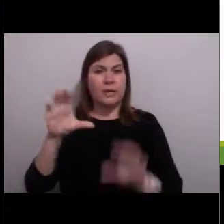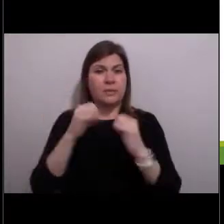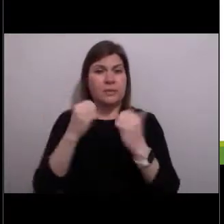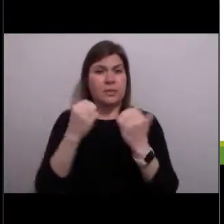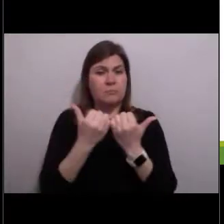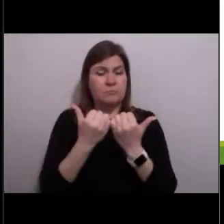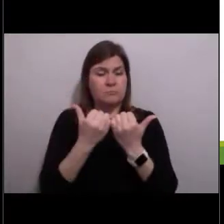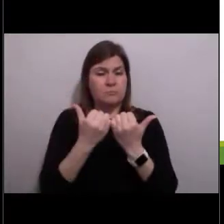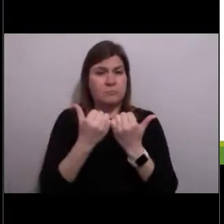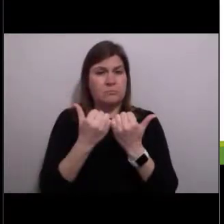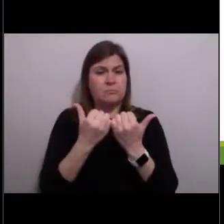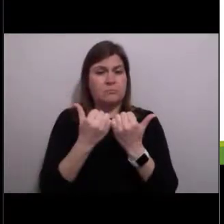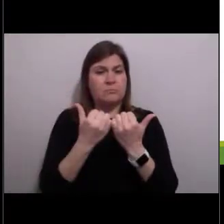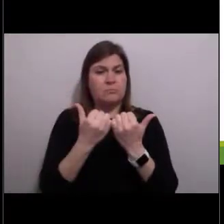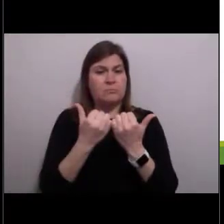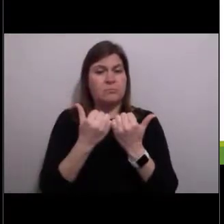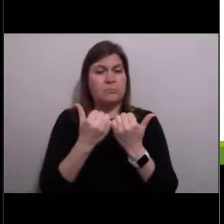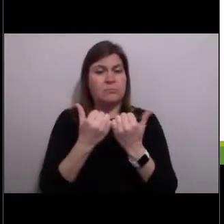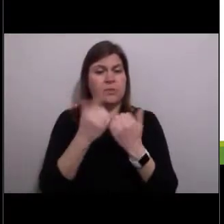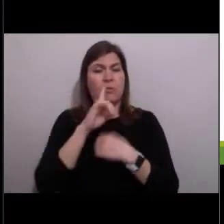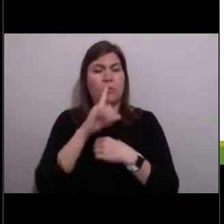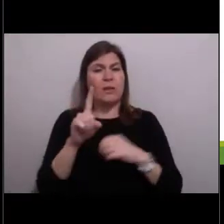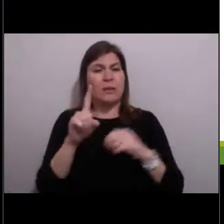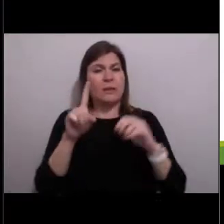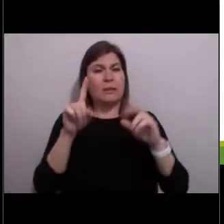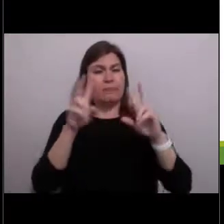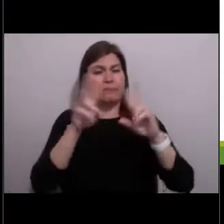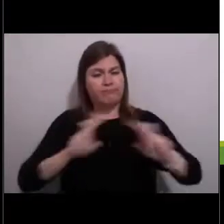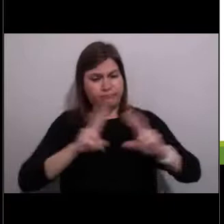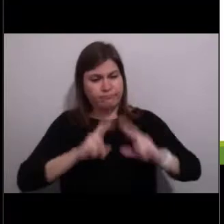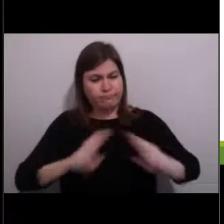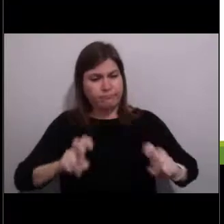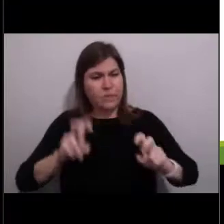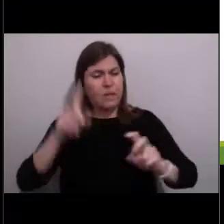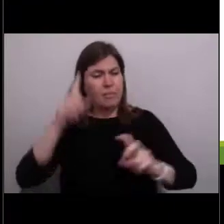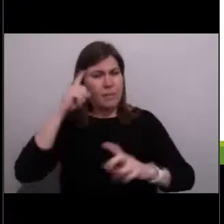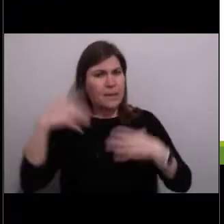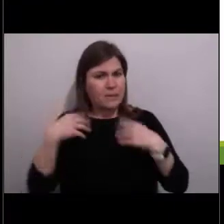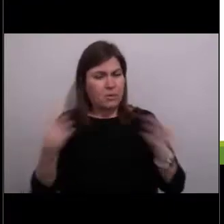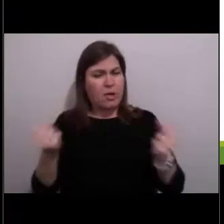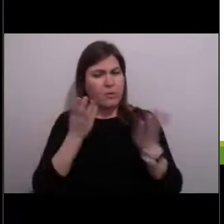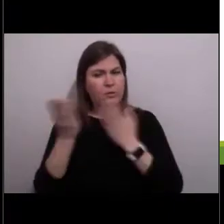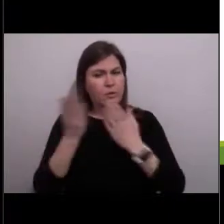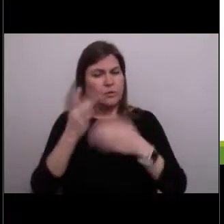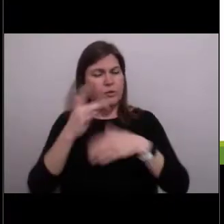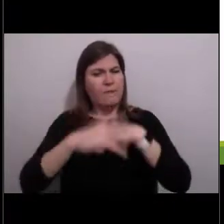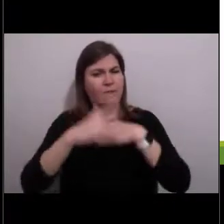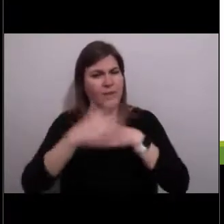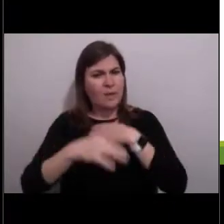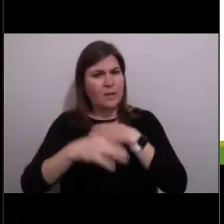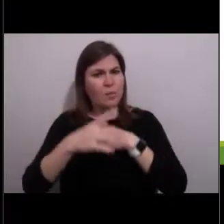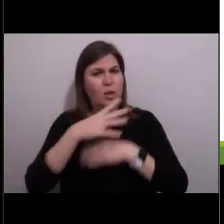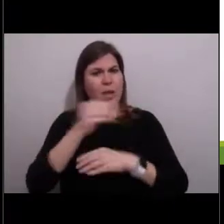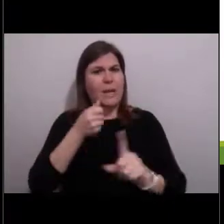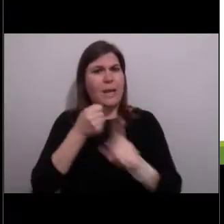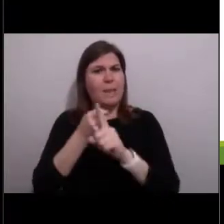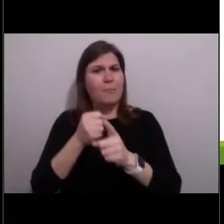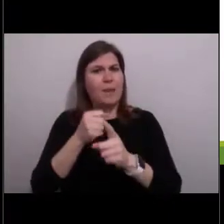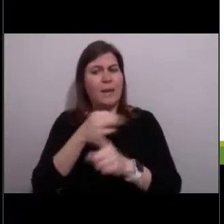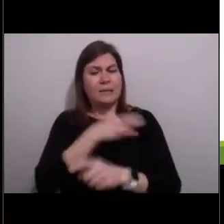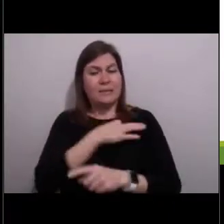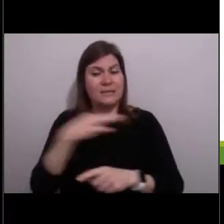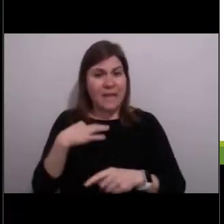impact, looks at the need for mental health services during COVID and onwards, and the impact on residents, staff, and family. The